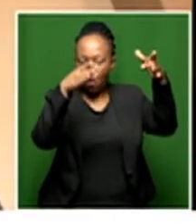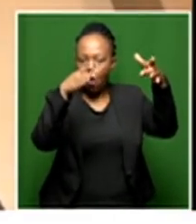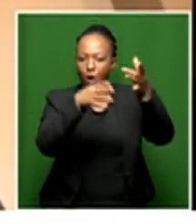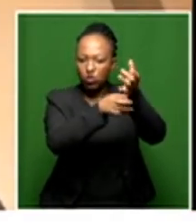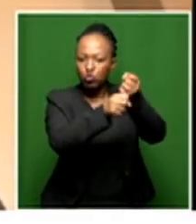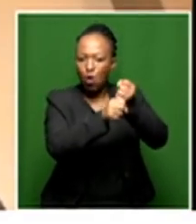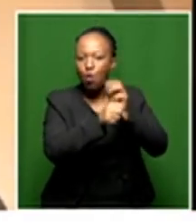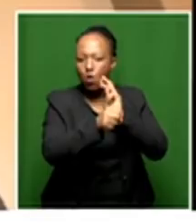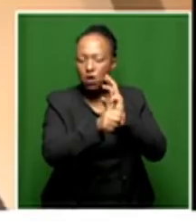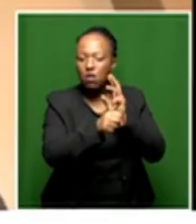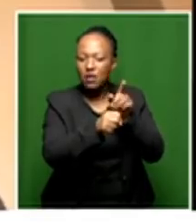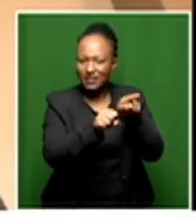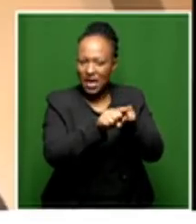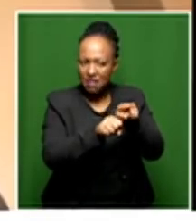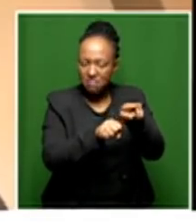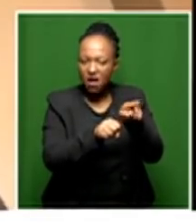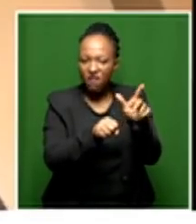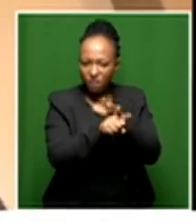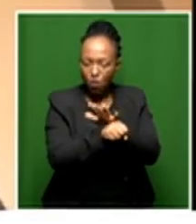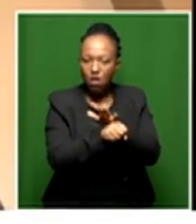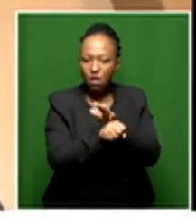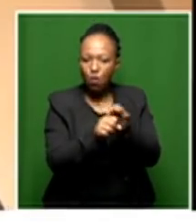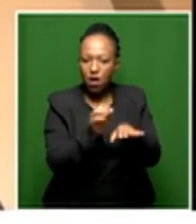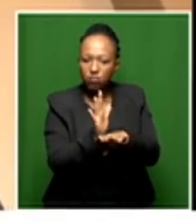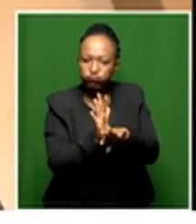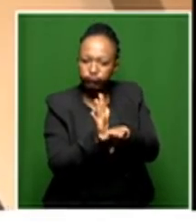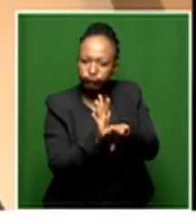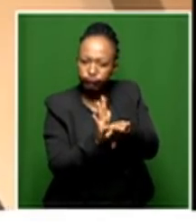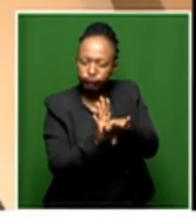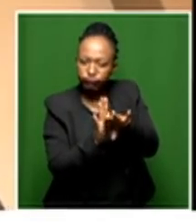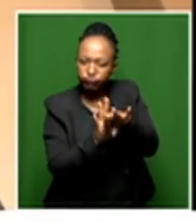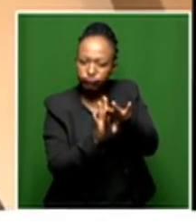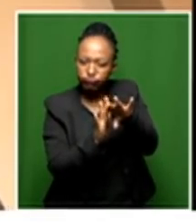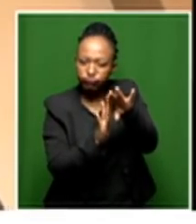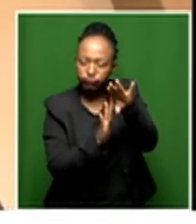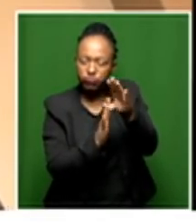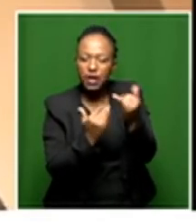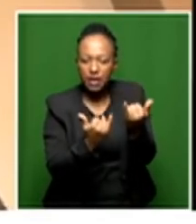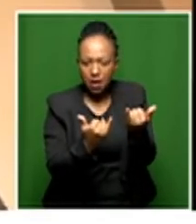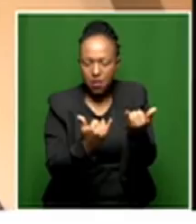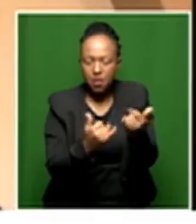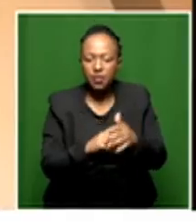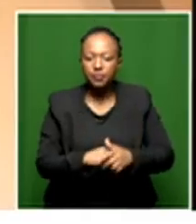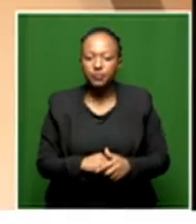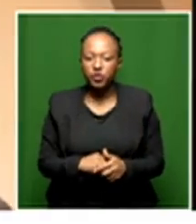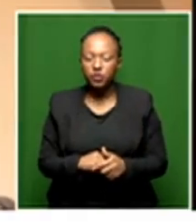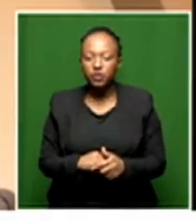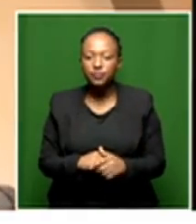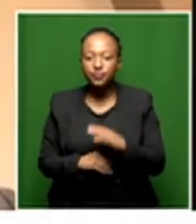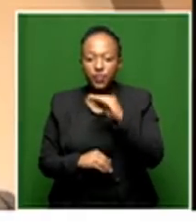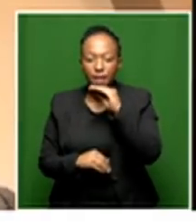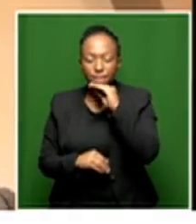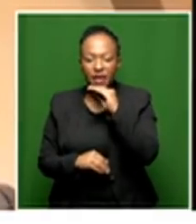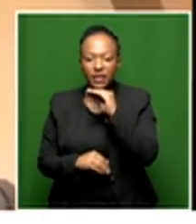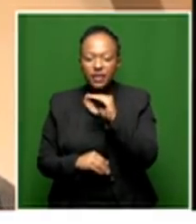him was also gaining the water levels. So, which means